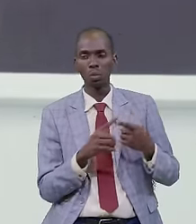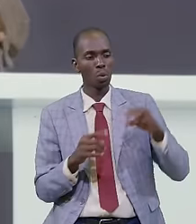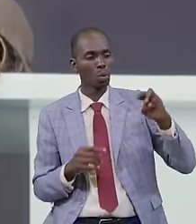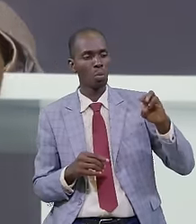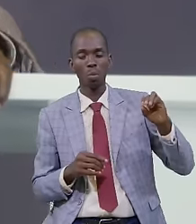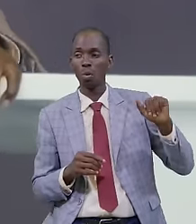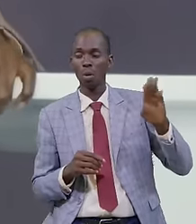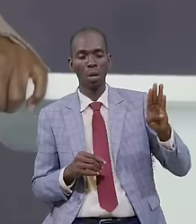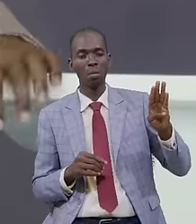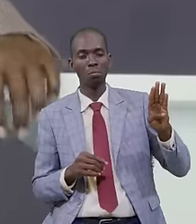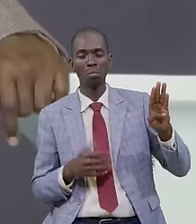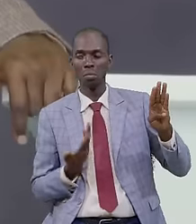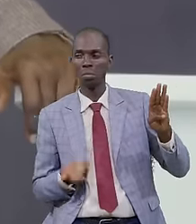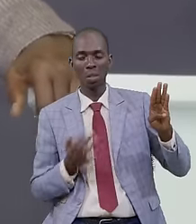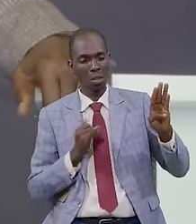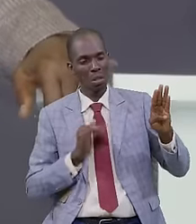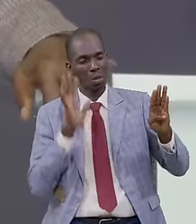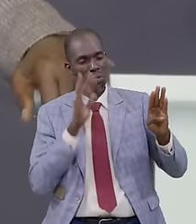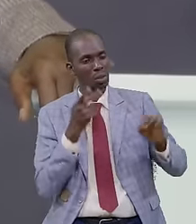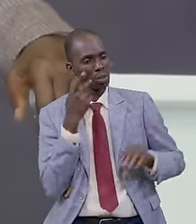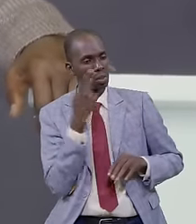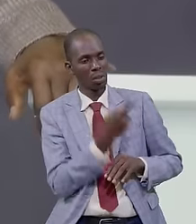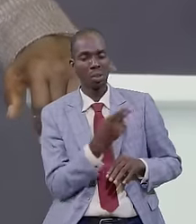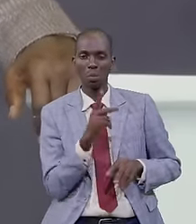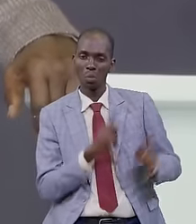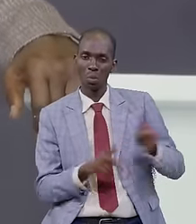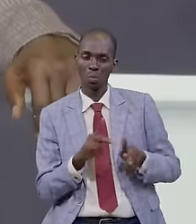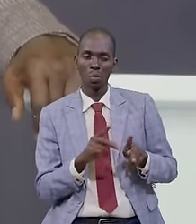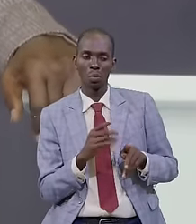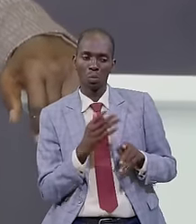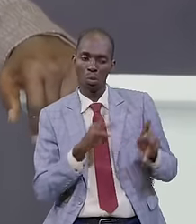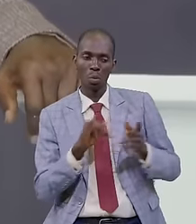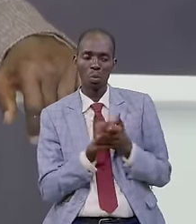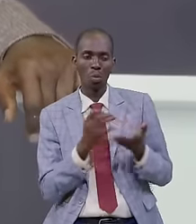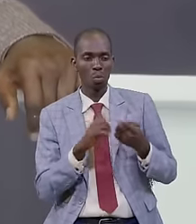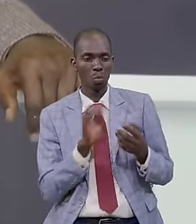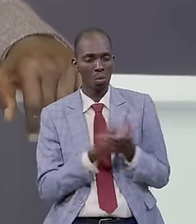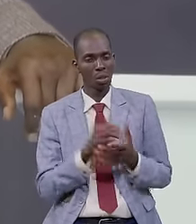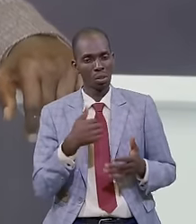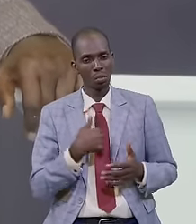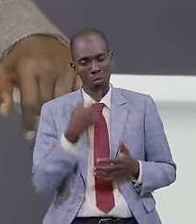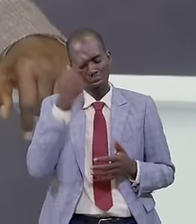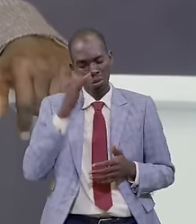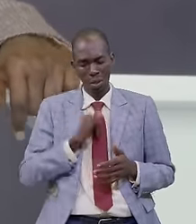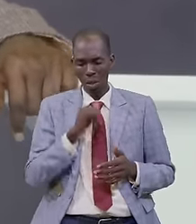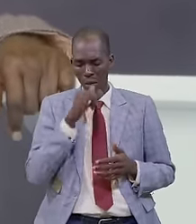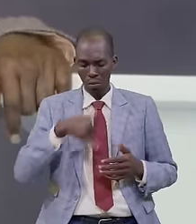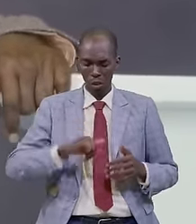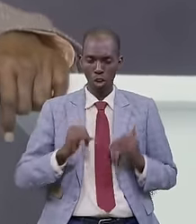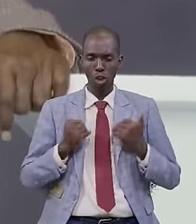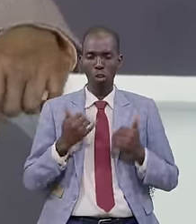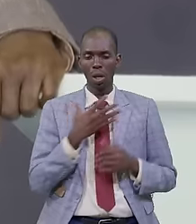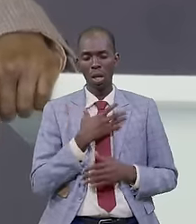still see I'm still beautiful enough to get married to. No, no. She